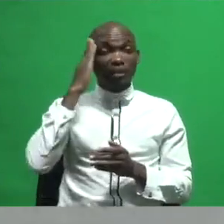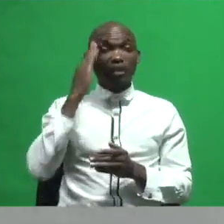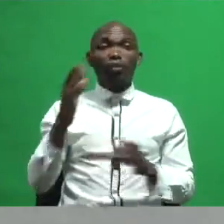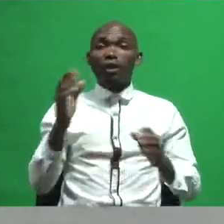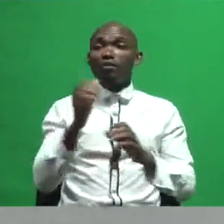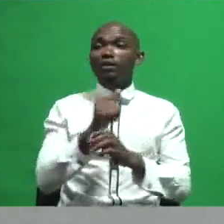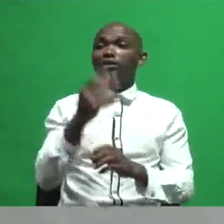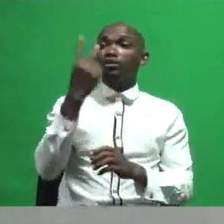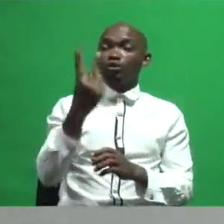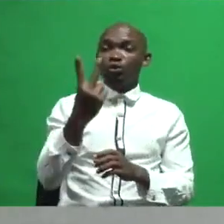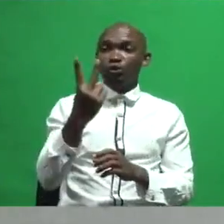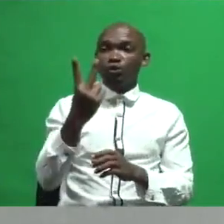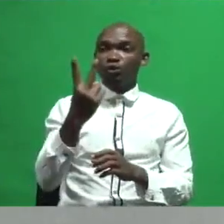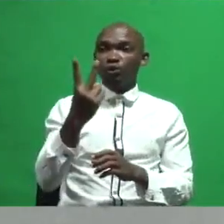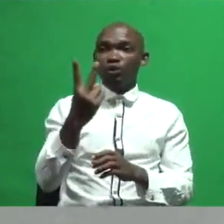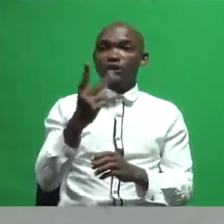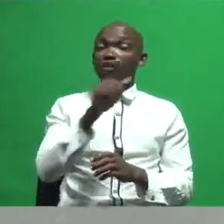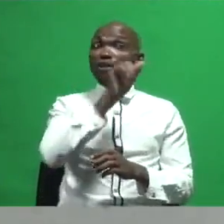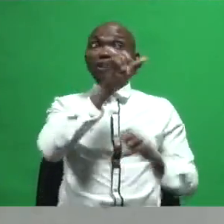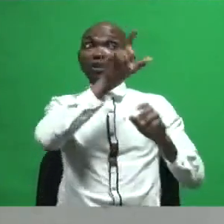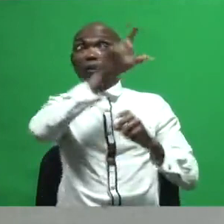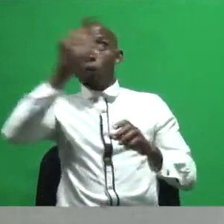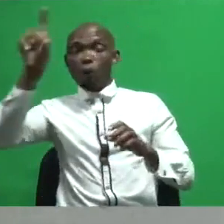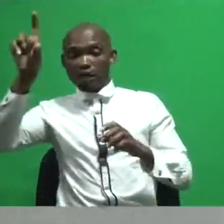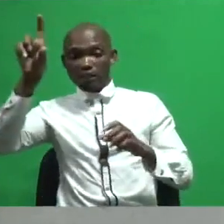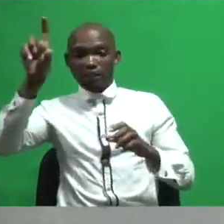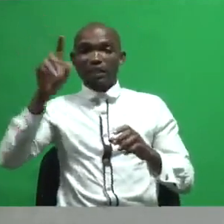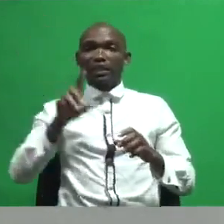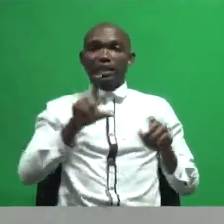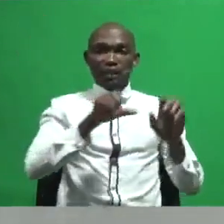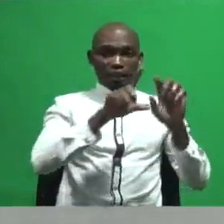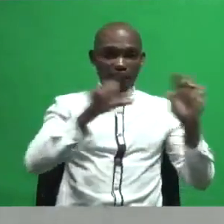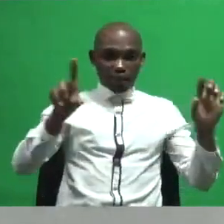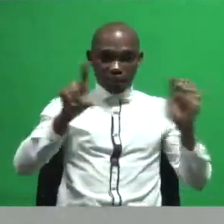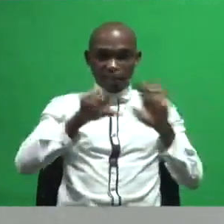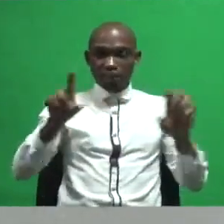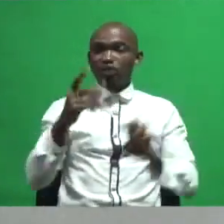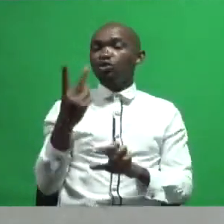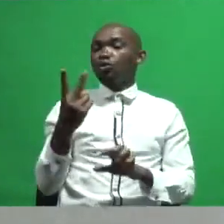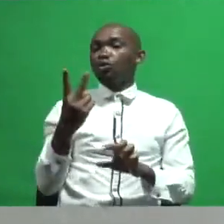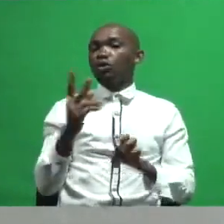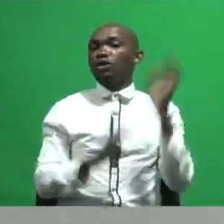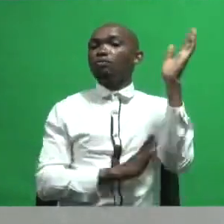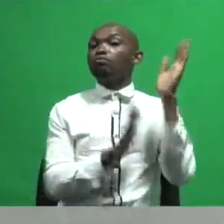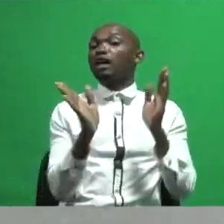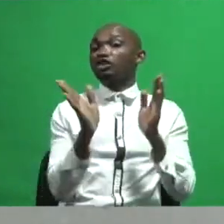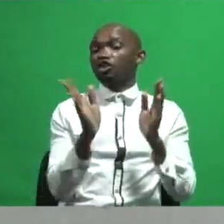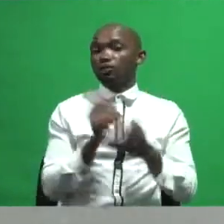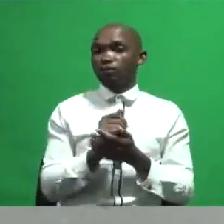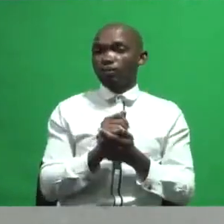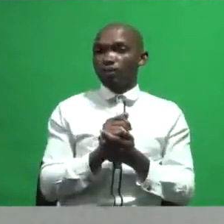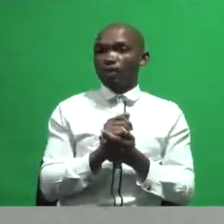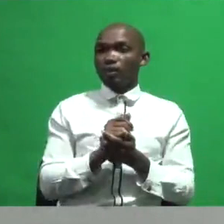understood well. We have 2 isomers. This one, linear one, and this one is